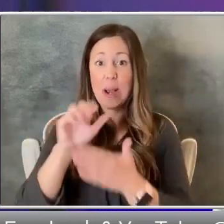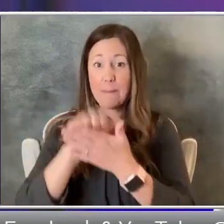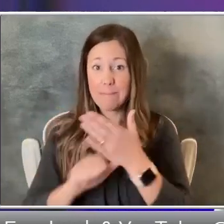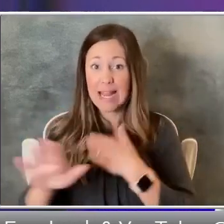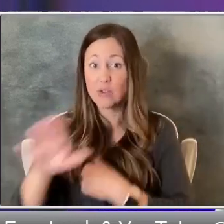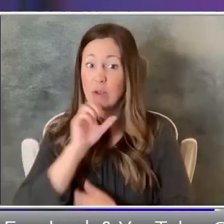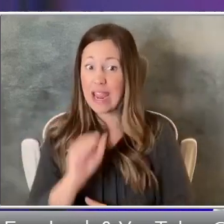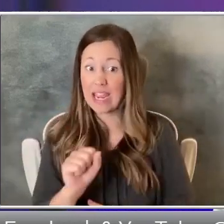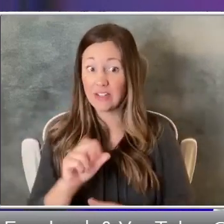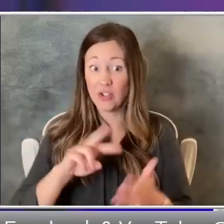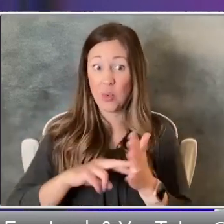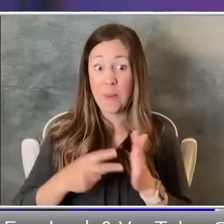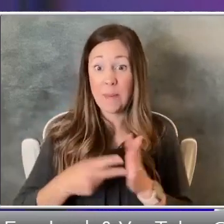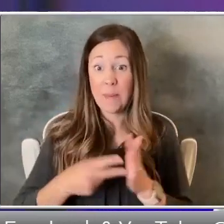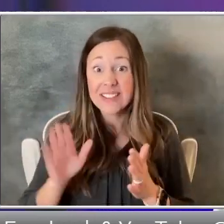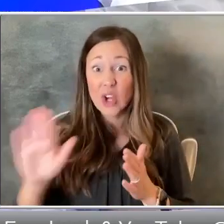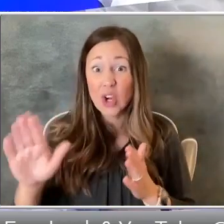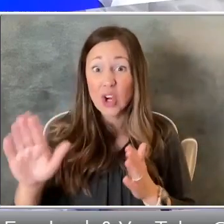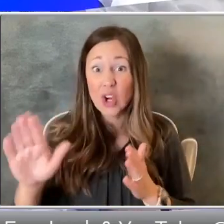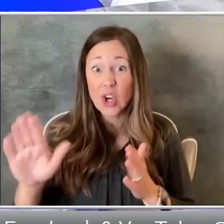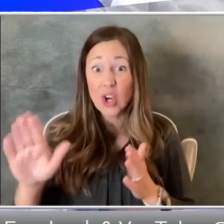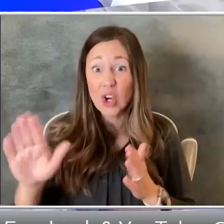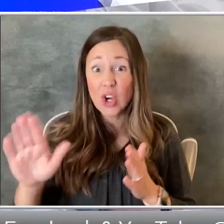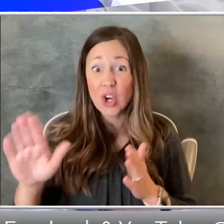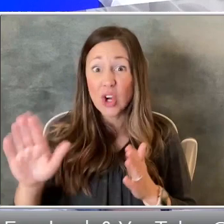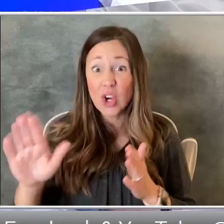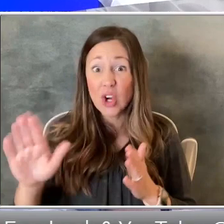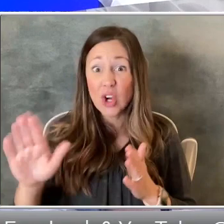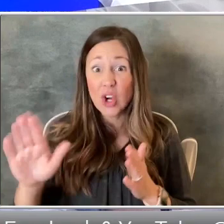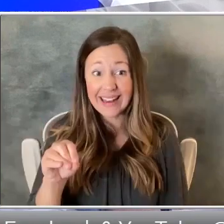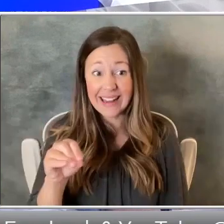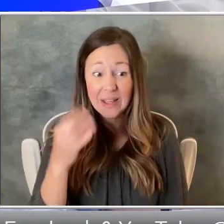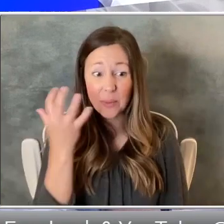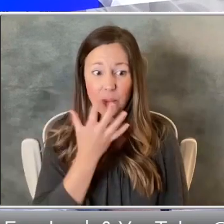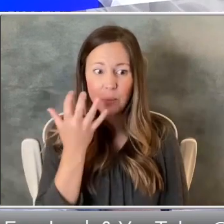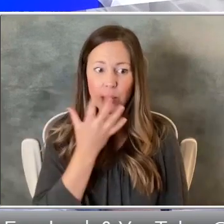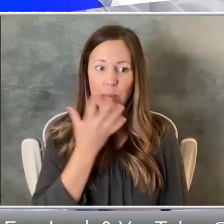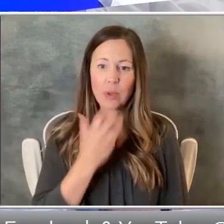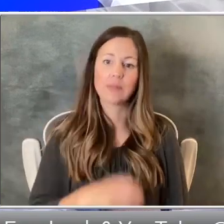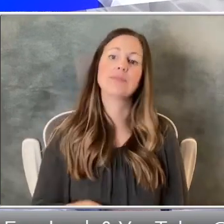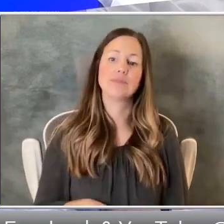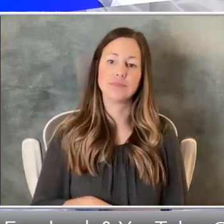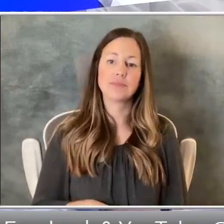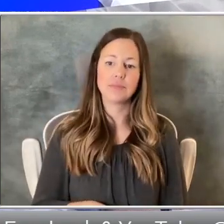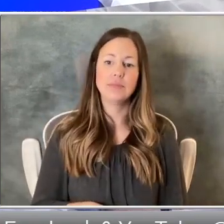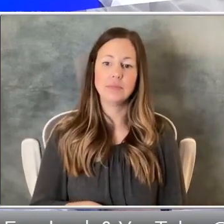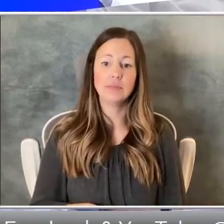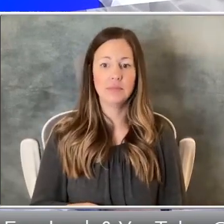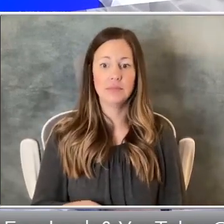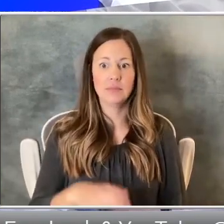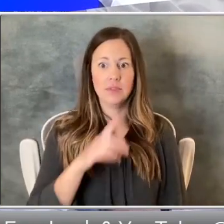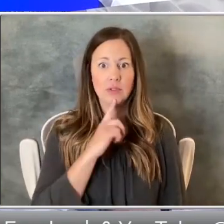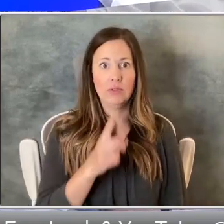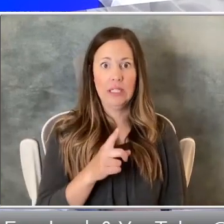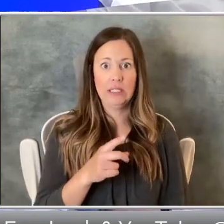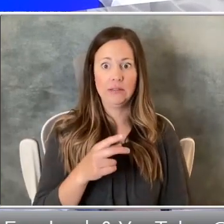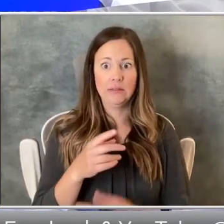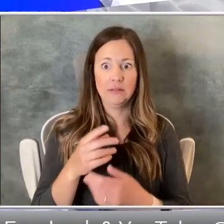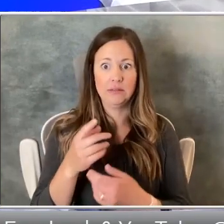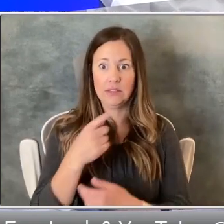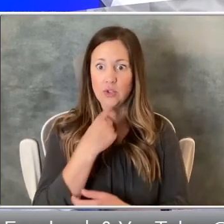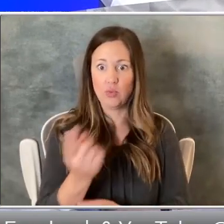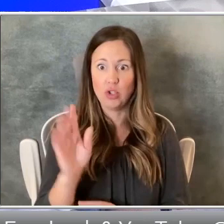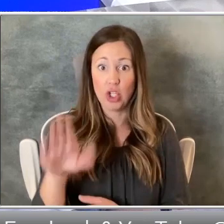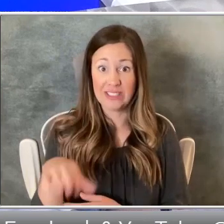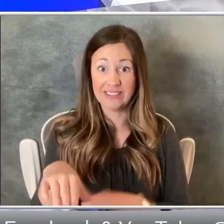to. So this is far above that. 280. Yeah. And that is, she ultimately got the message, that's potentially deadly.